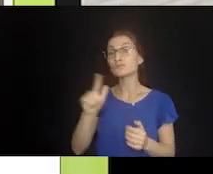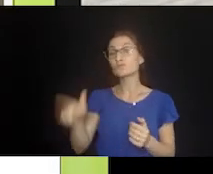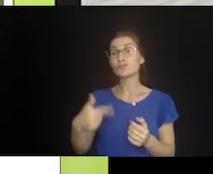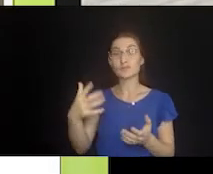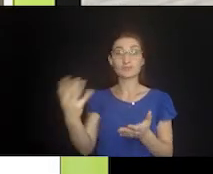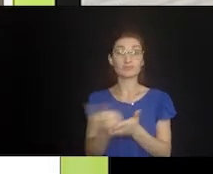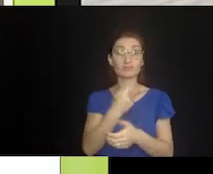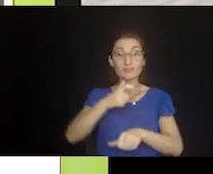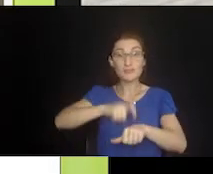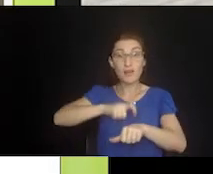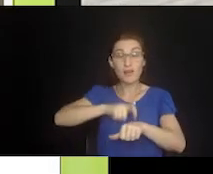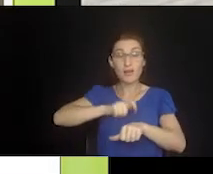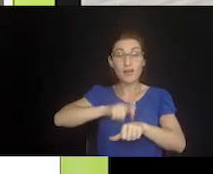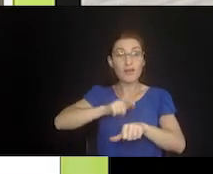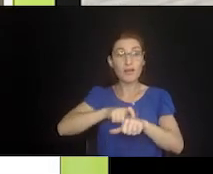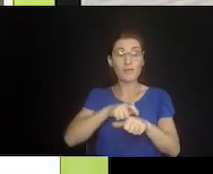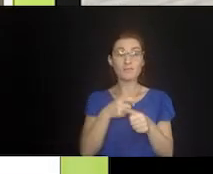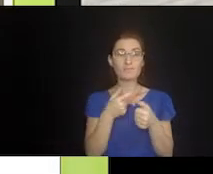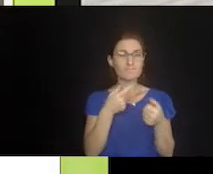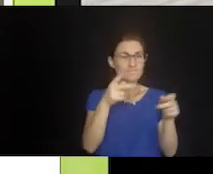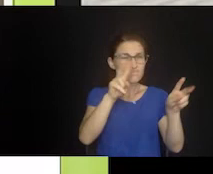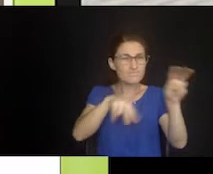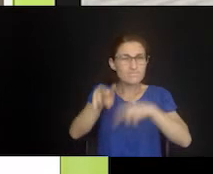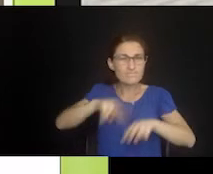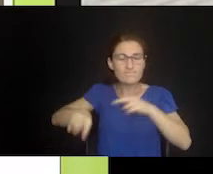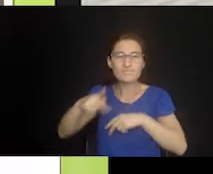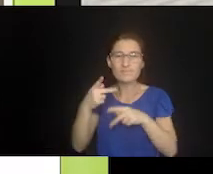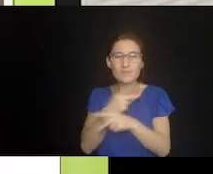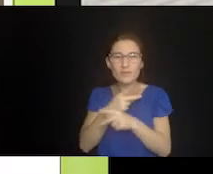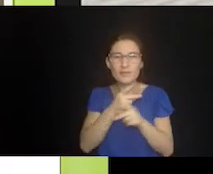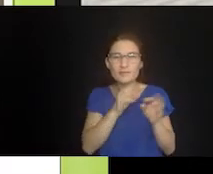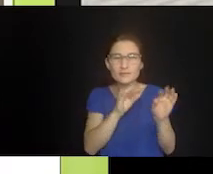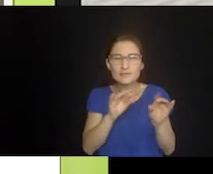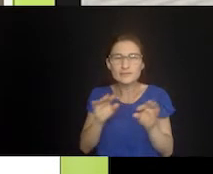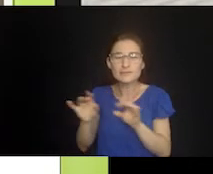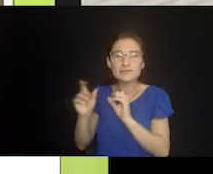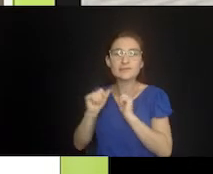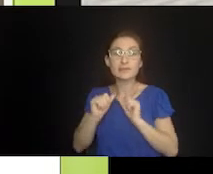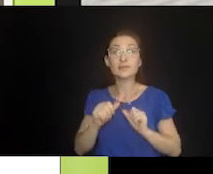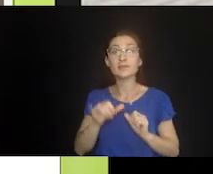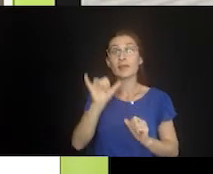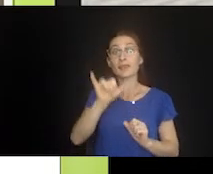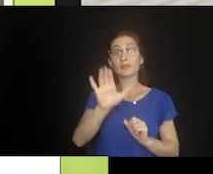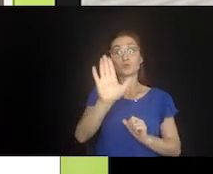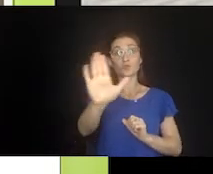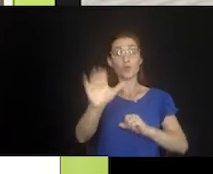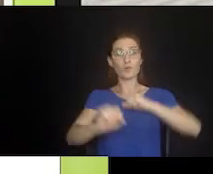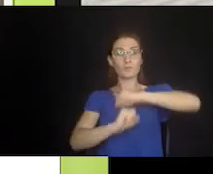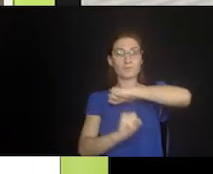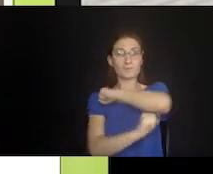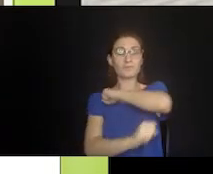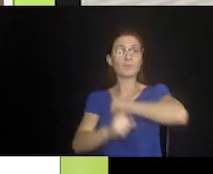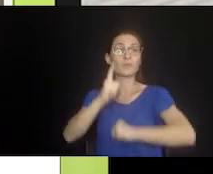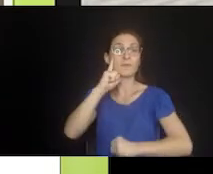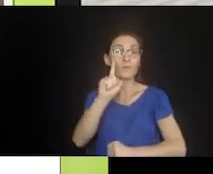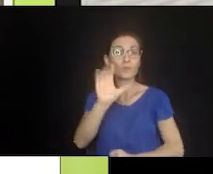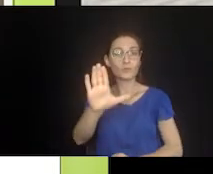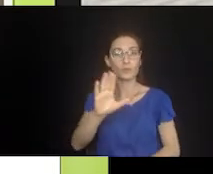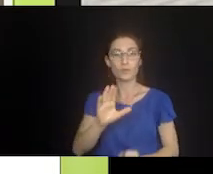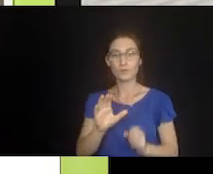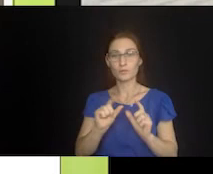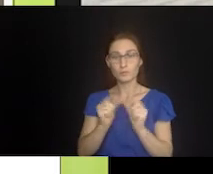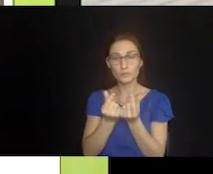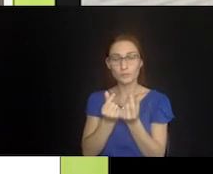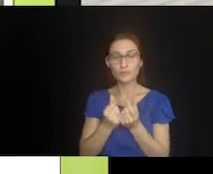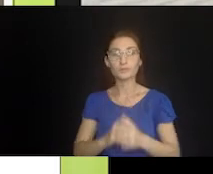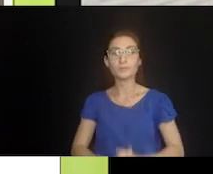that it needs, and don't be afraid to spend a lot of time on it, because these are the things that your organization stand for at their